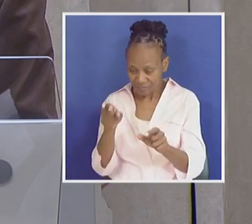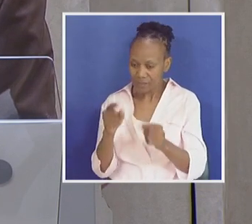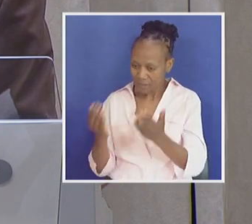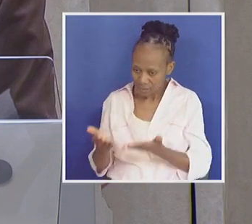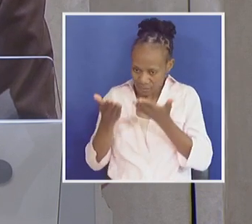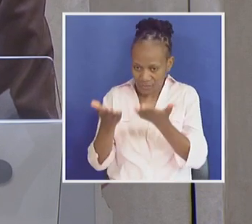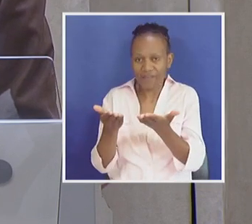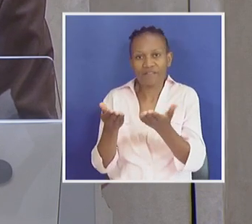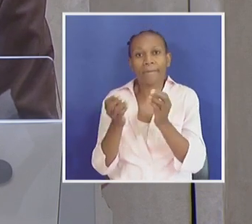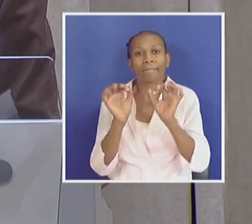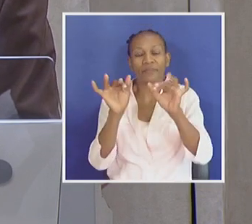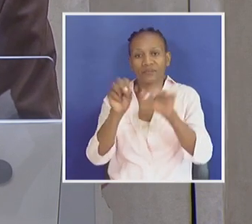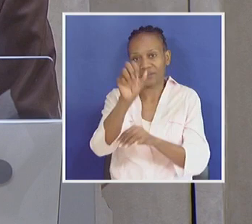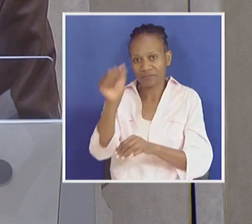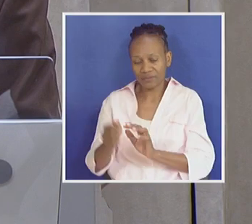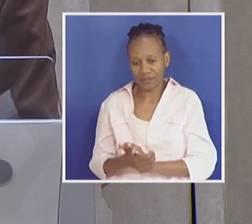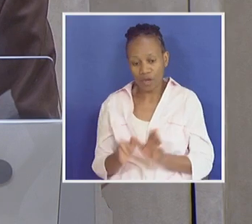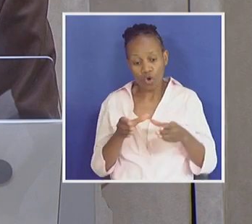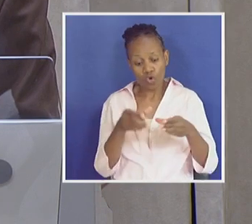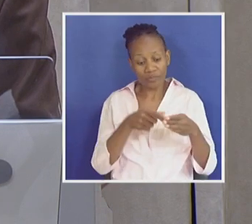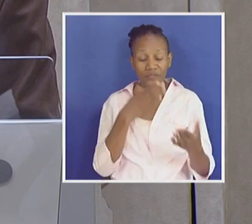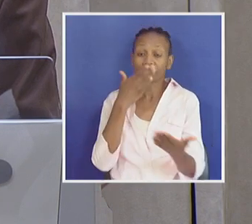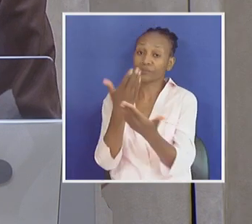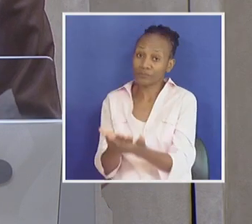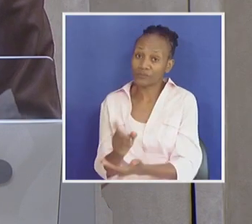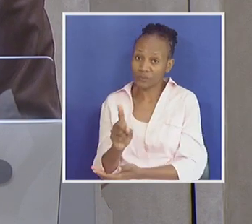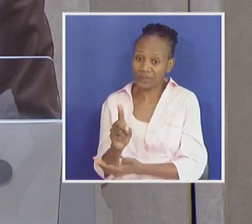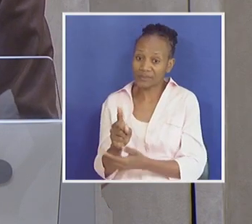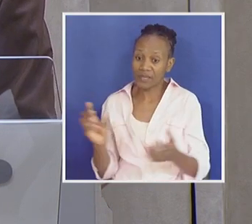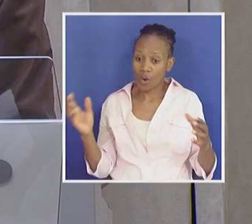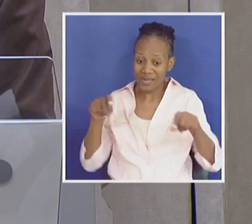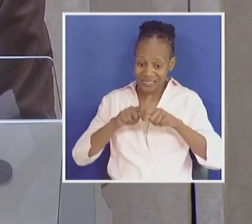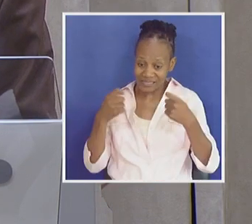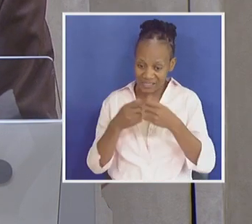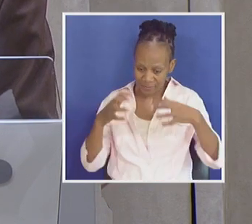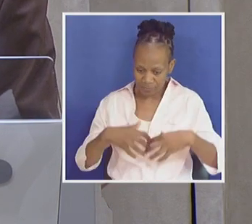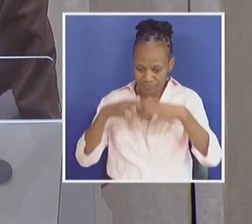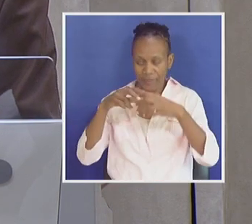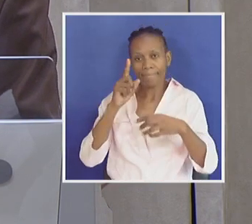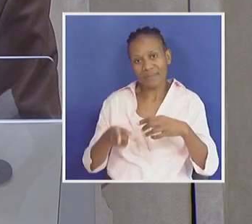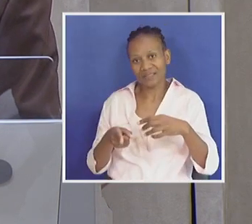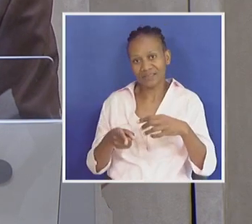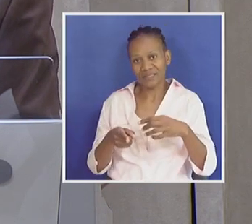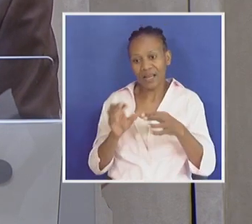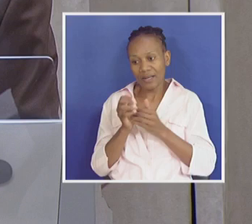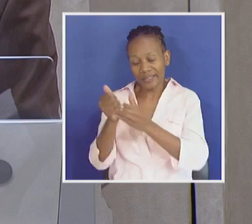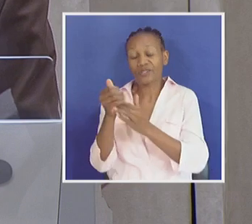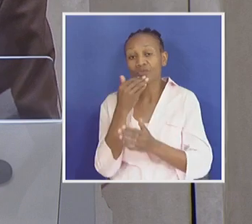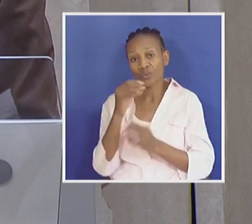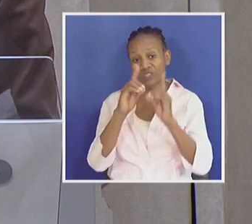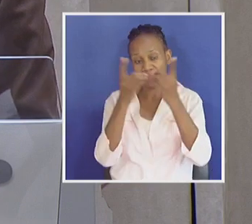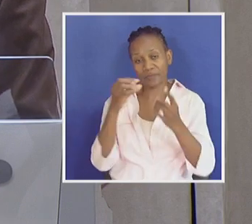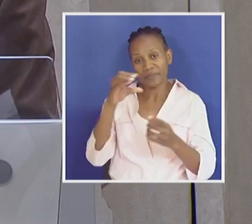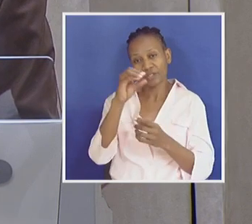is not compromised. Hence, the Select Committee proposes that a joint task team to be established by the Department of Cocta, which will look at